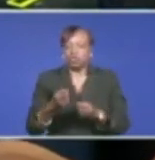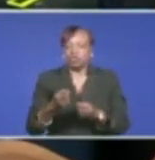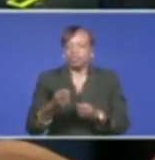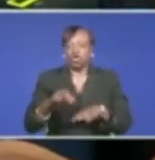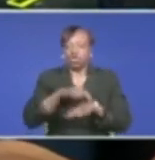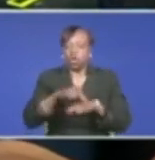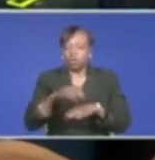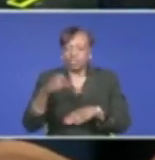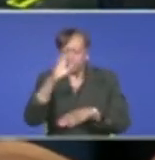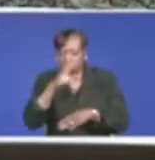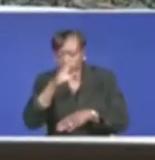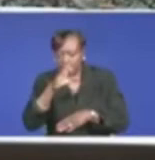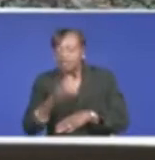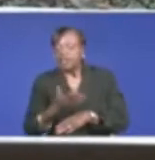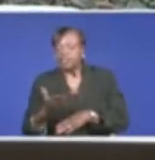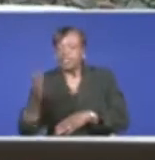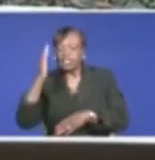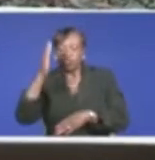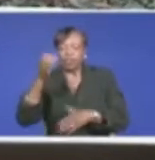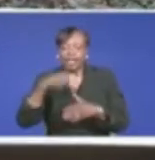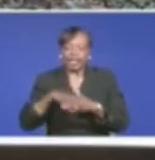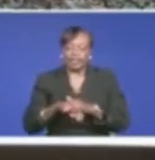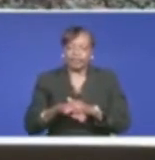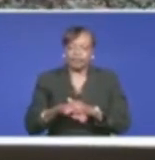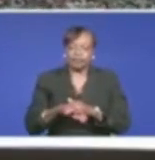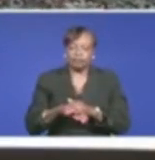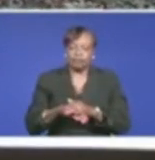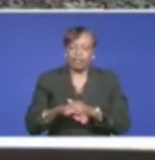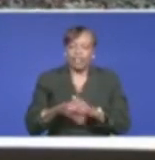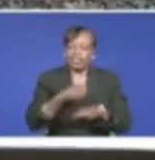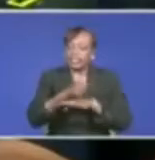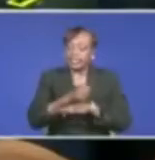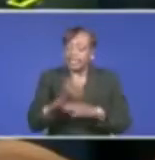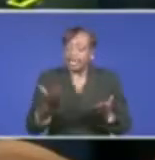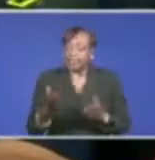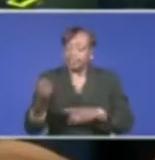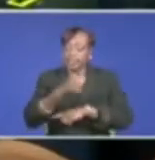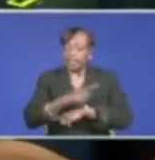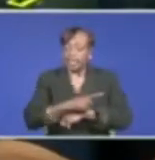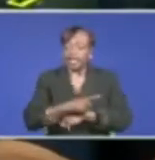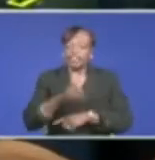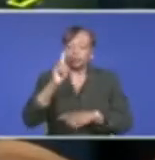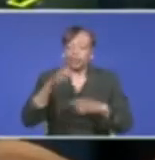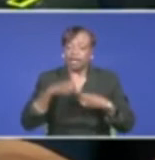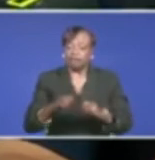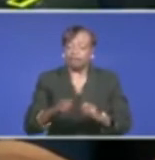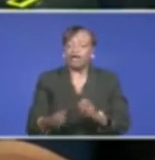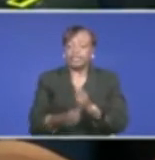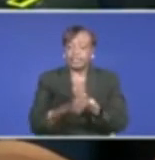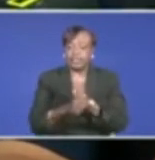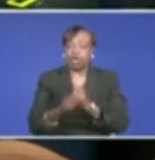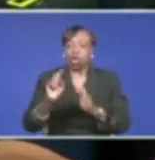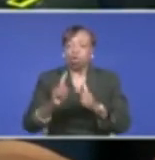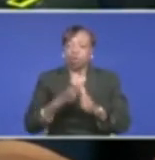should, things will enter. Senior today is one aspect of assisting, and once we would have been given